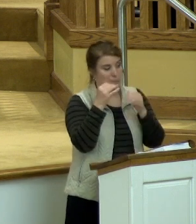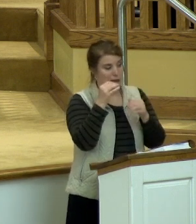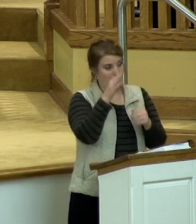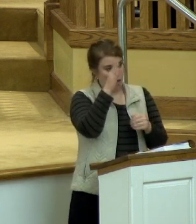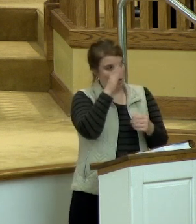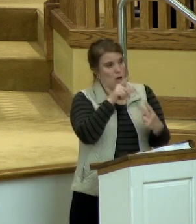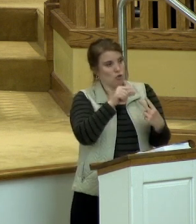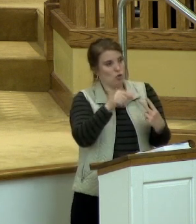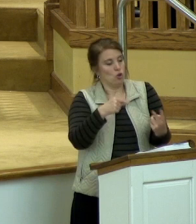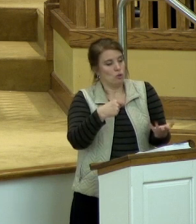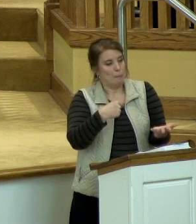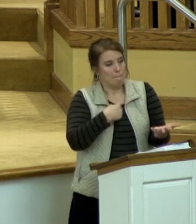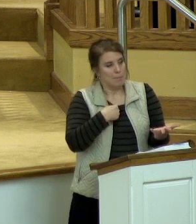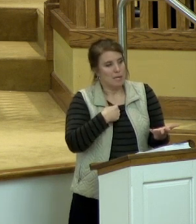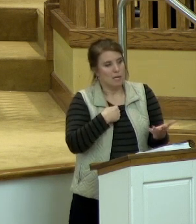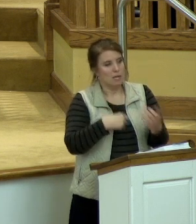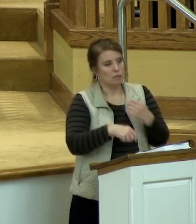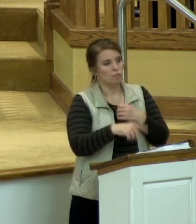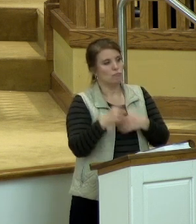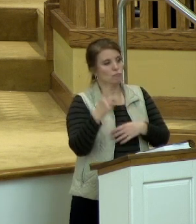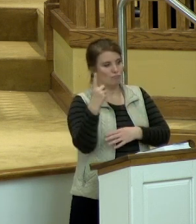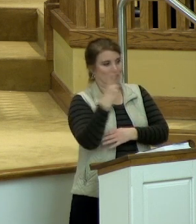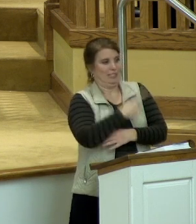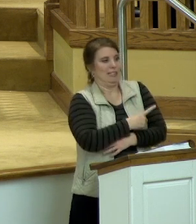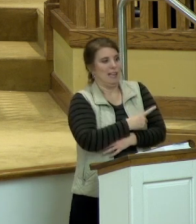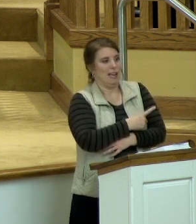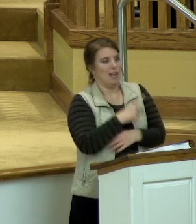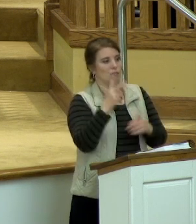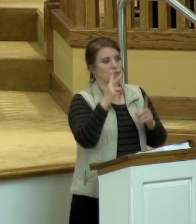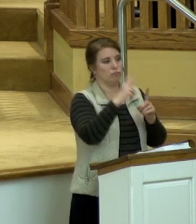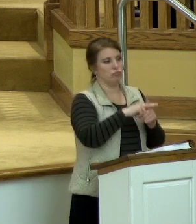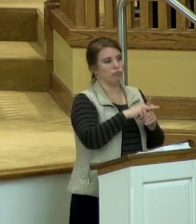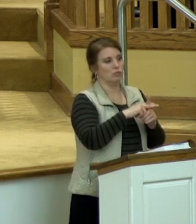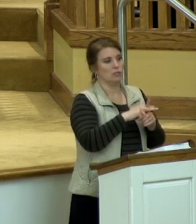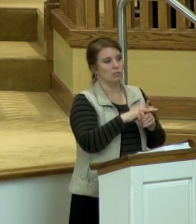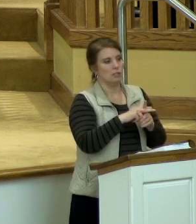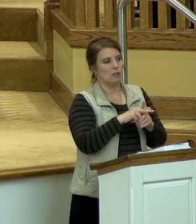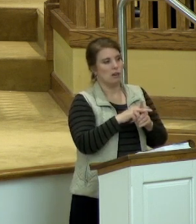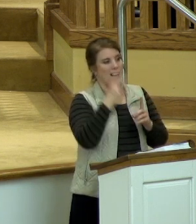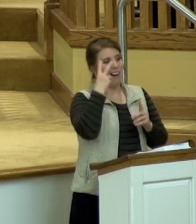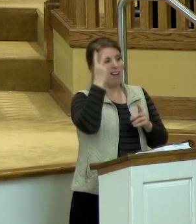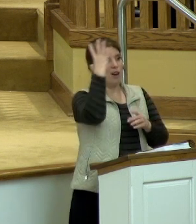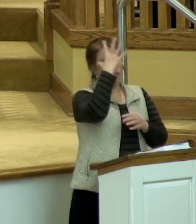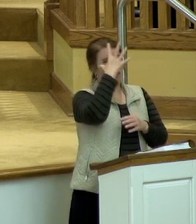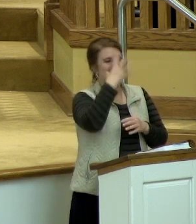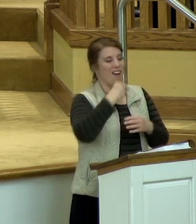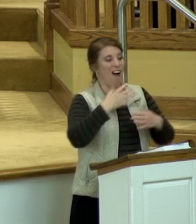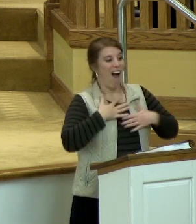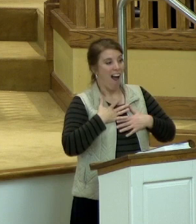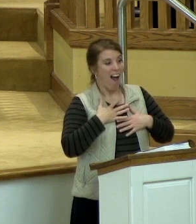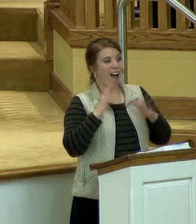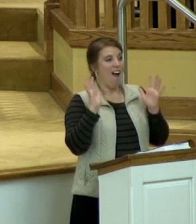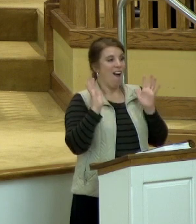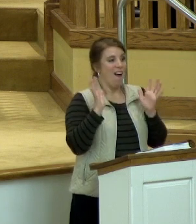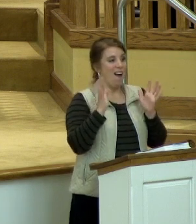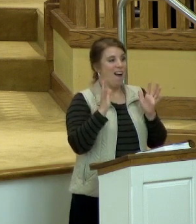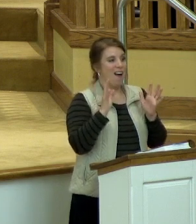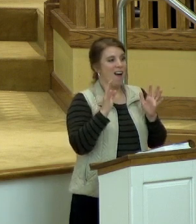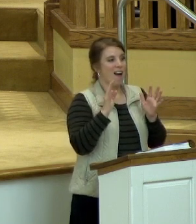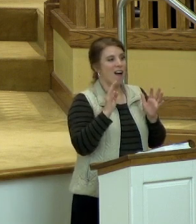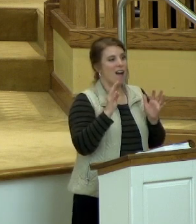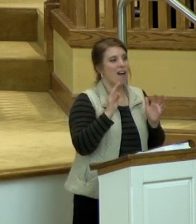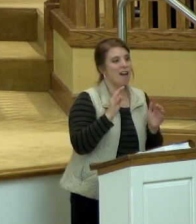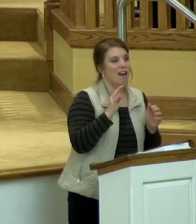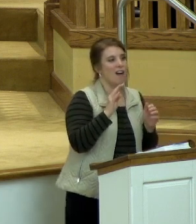me, you know, and really the same thing applies to our lives today is the thought we deaf came up with. You know, we can see something delightful,